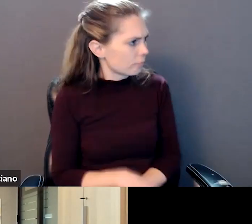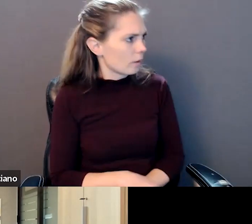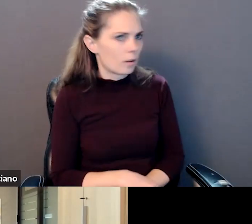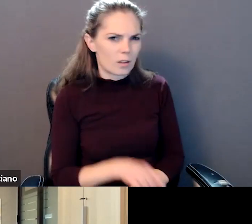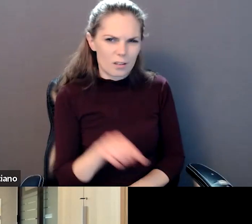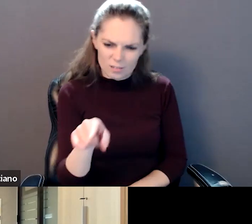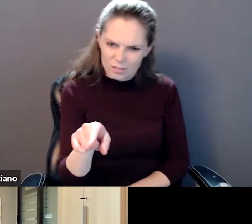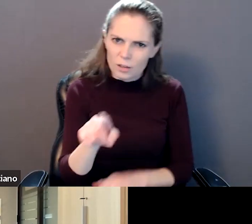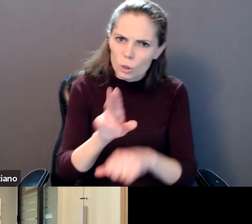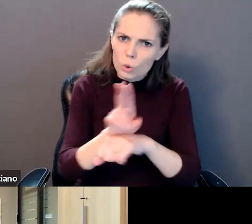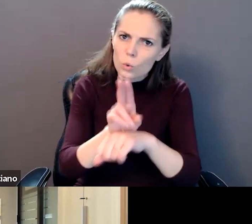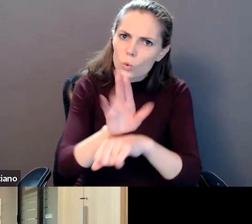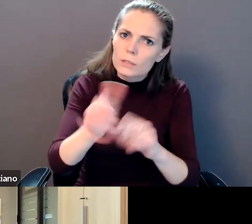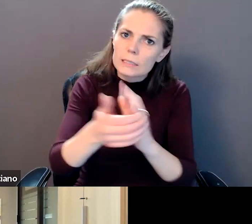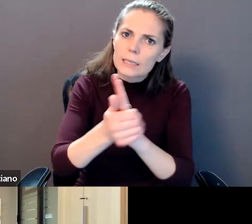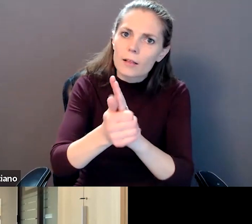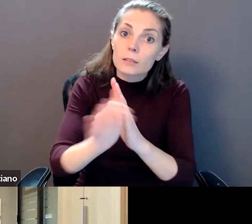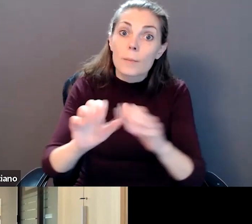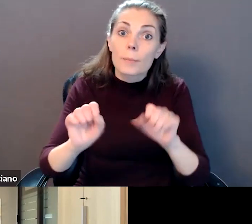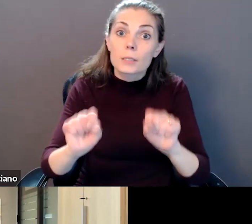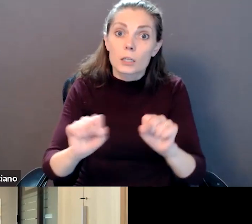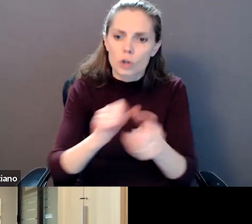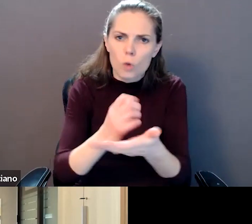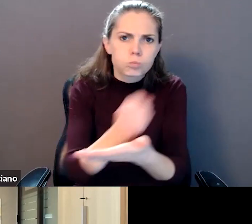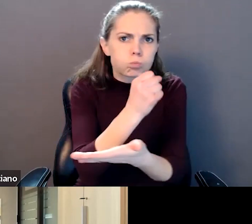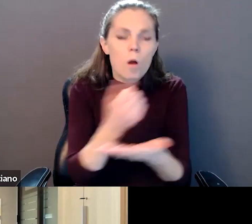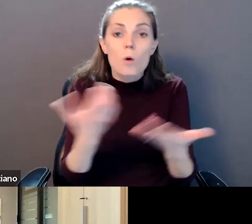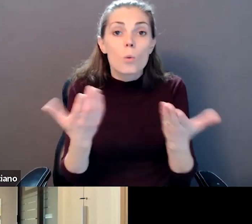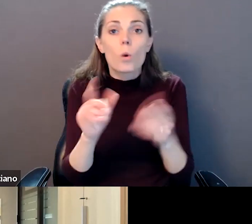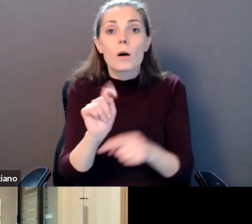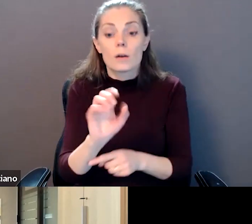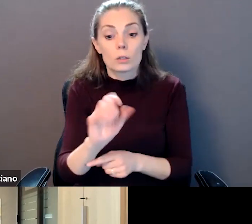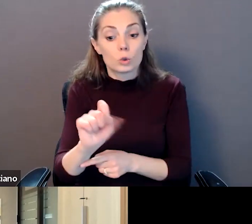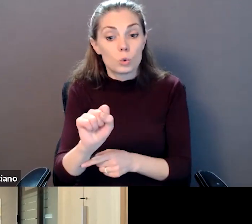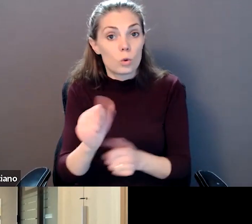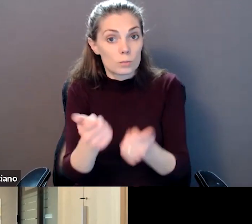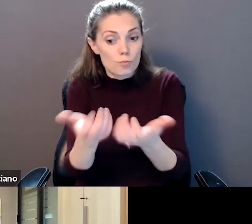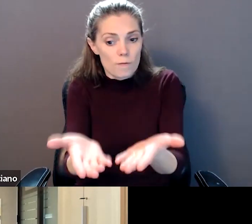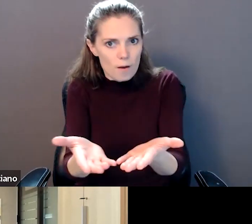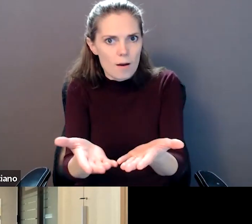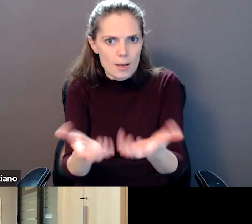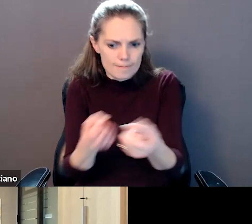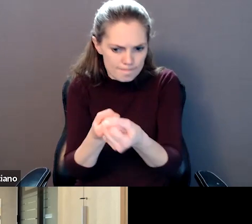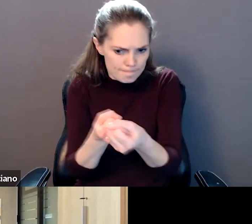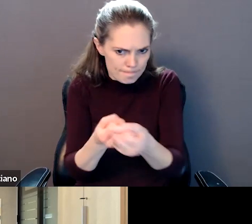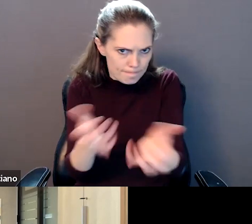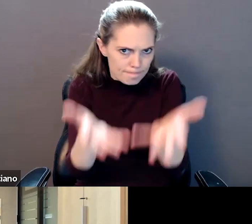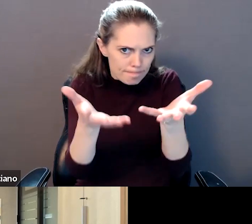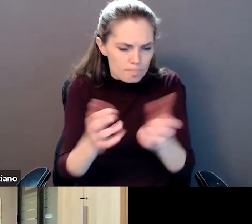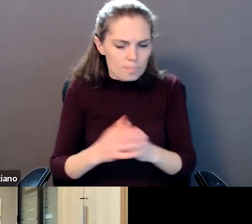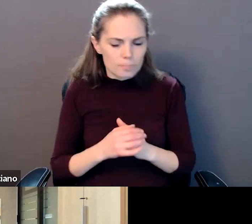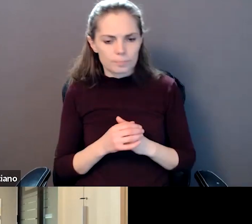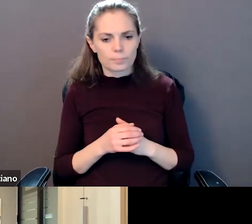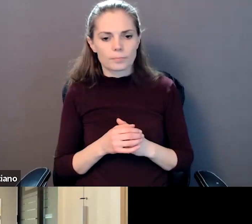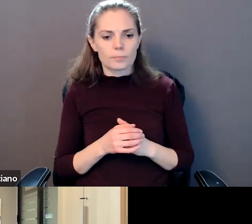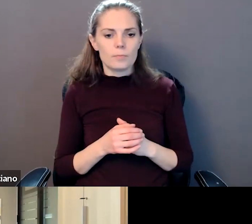to achieve their full potential? And what sort of tools can we provide to assist them in doing so? Another area of